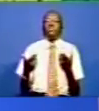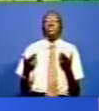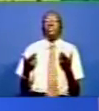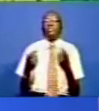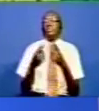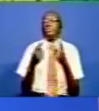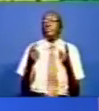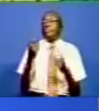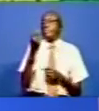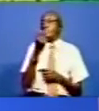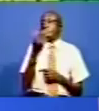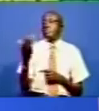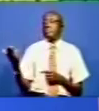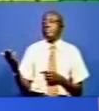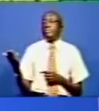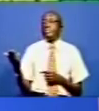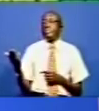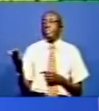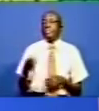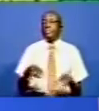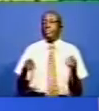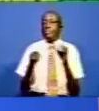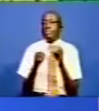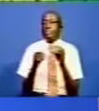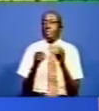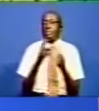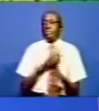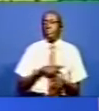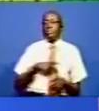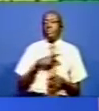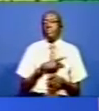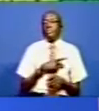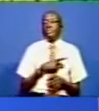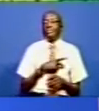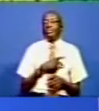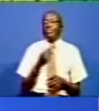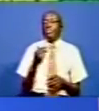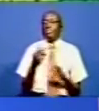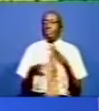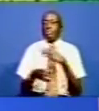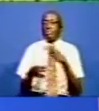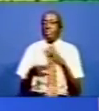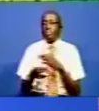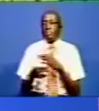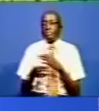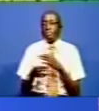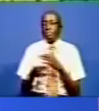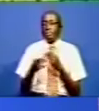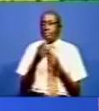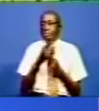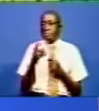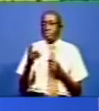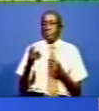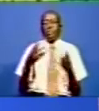not any other more abstract or privileged other interests ahead of those of our